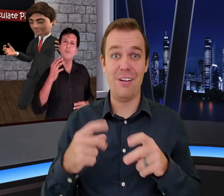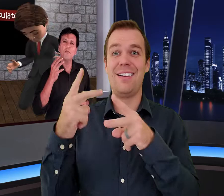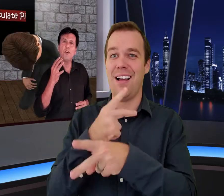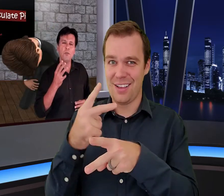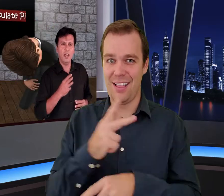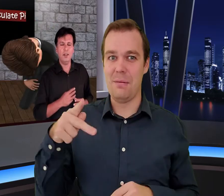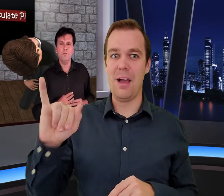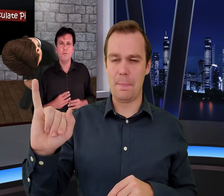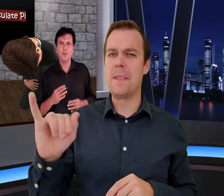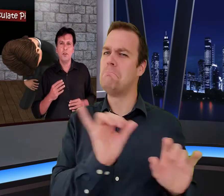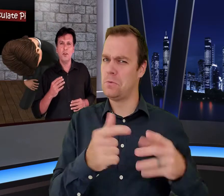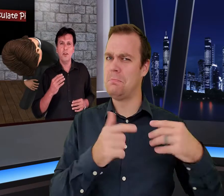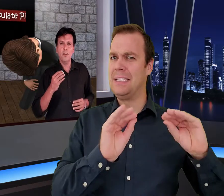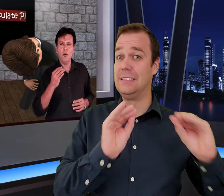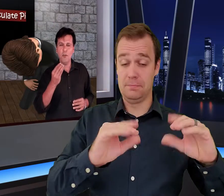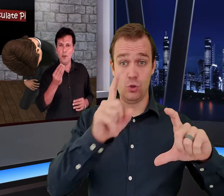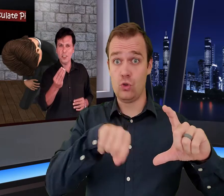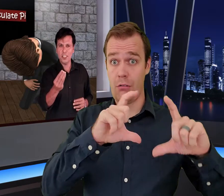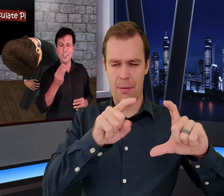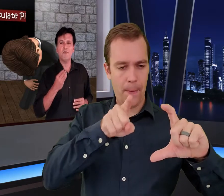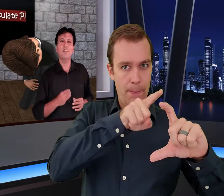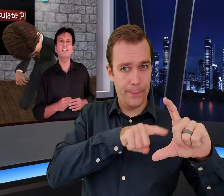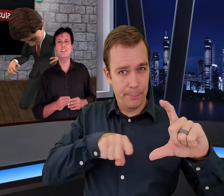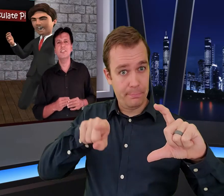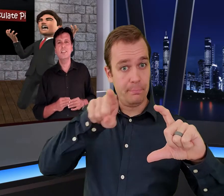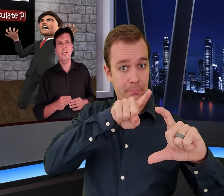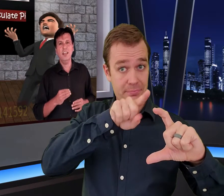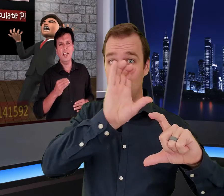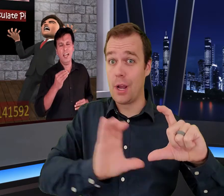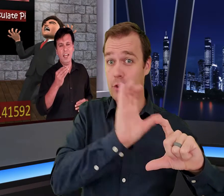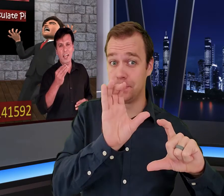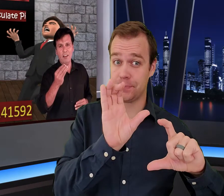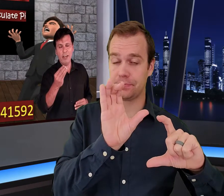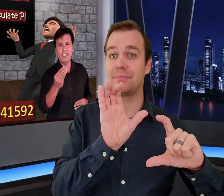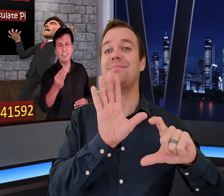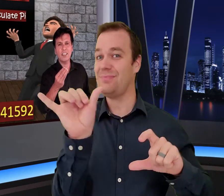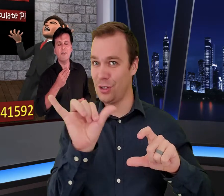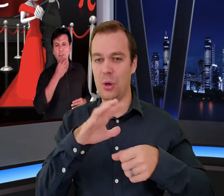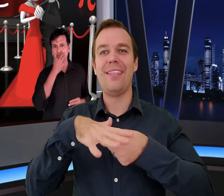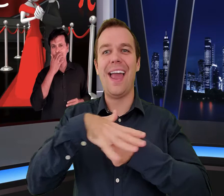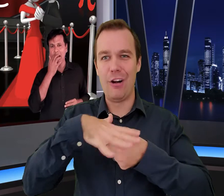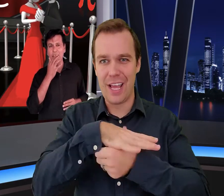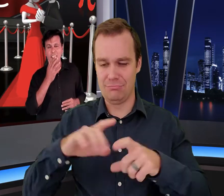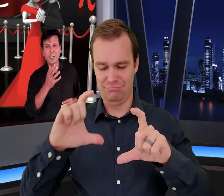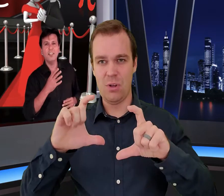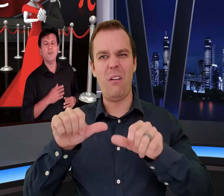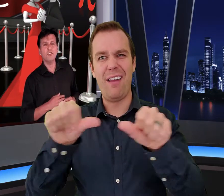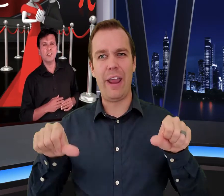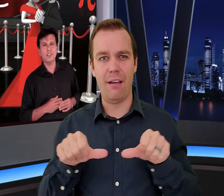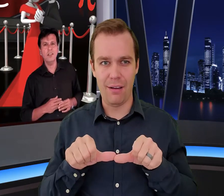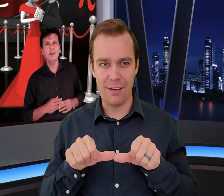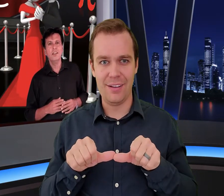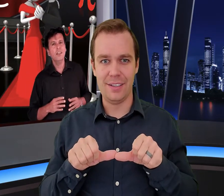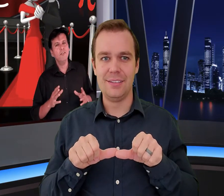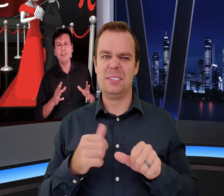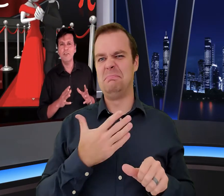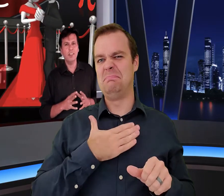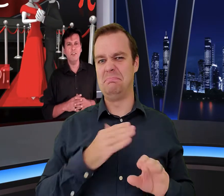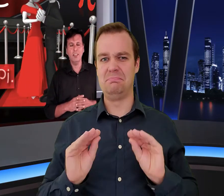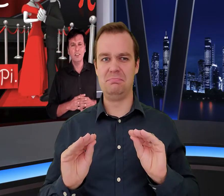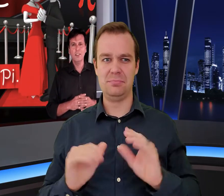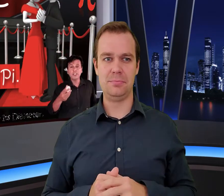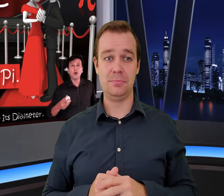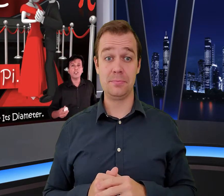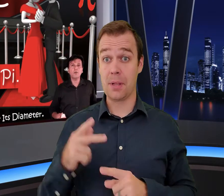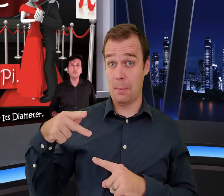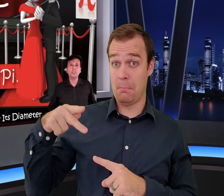the formula of our circumference, finding the circumference and the area of a circle in a very funny